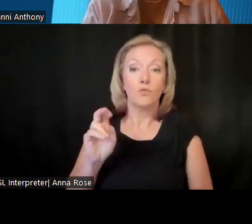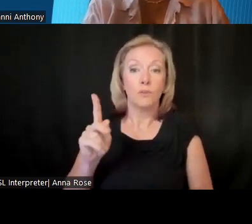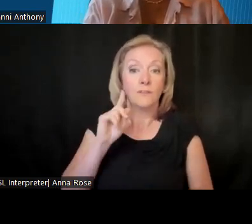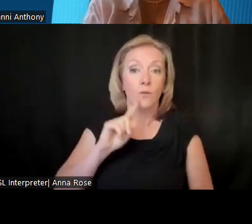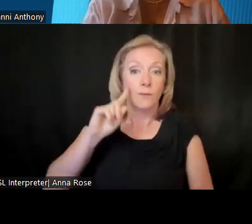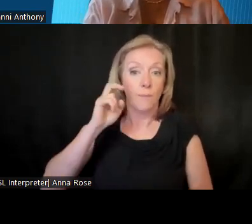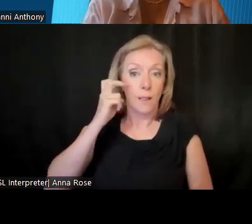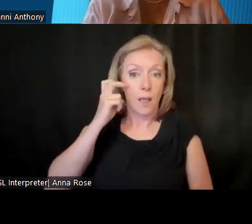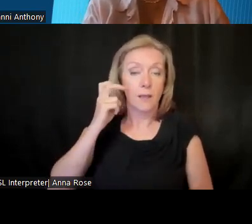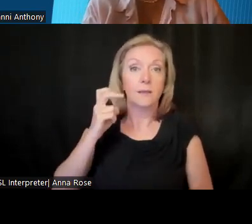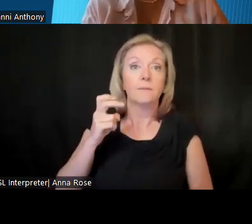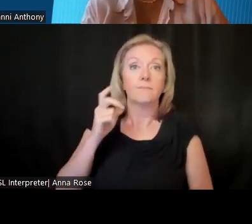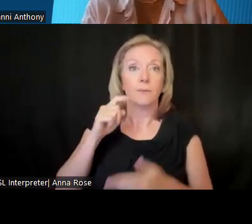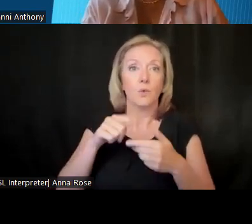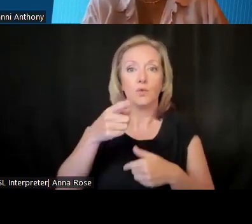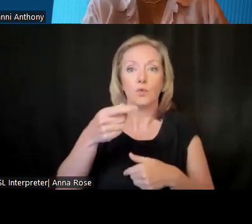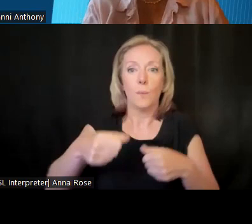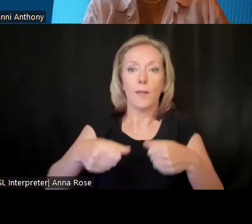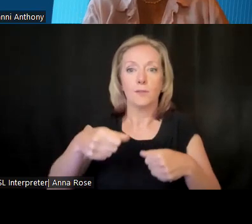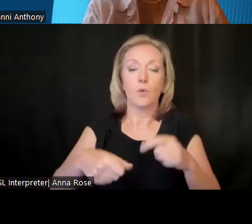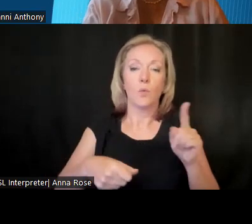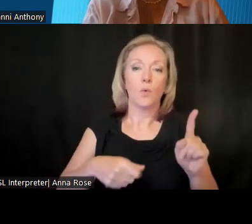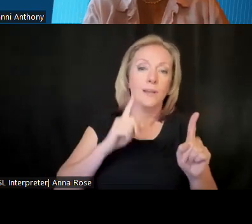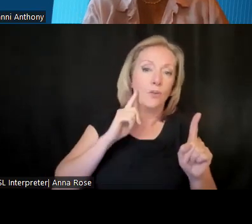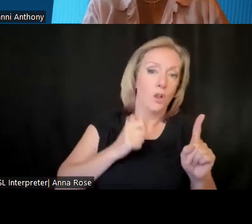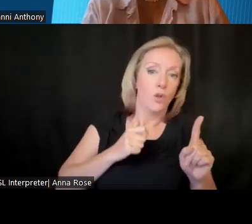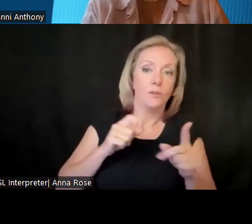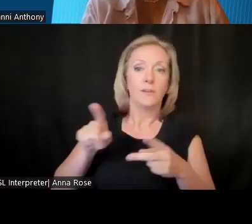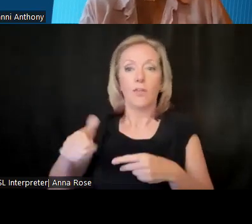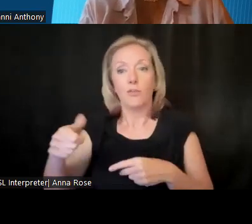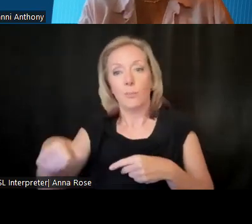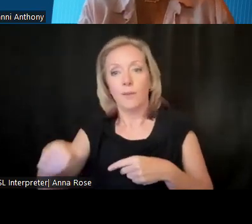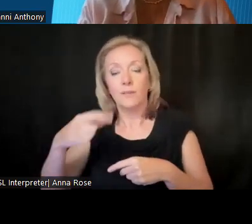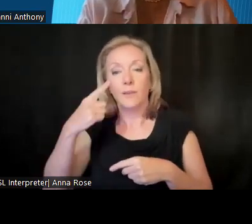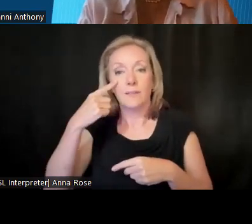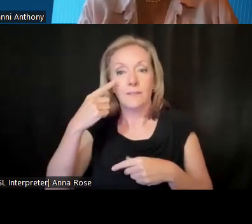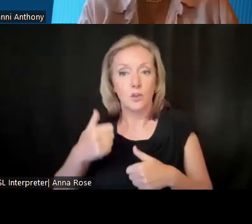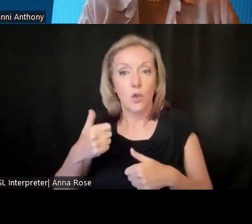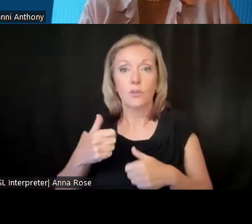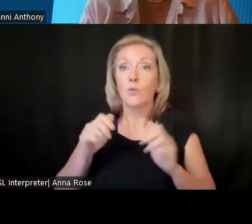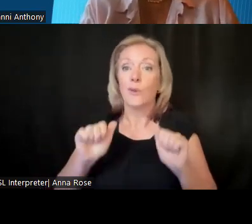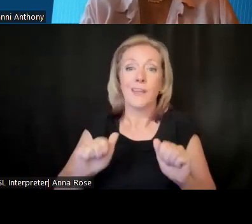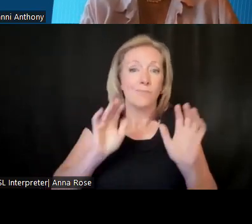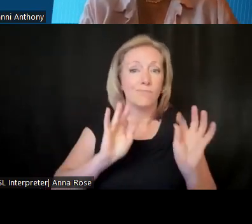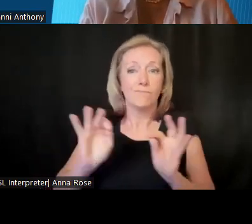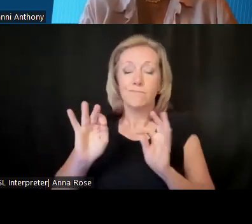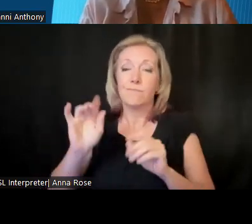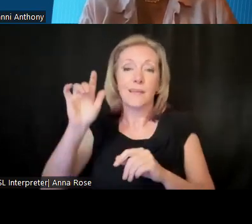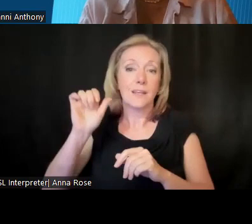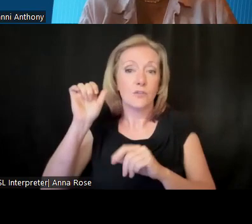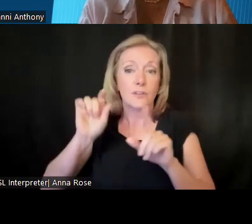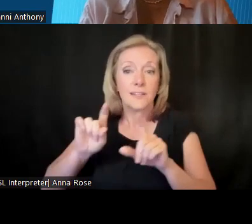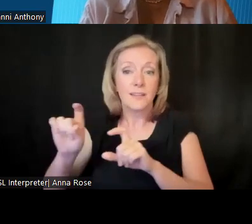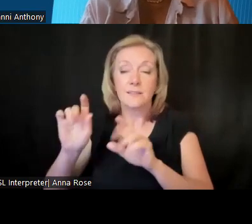is I have two puzzle pieces, one saying hearing loss, one saying vision loss. We can do everything right with audiology and people